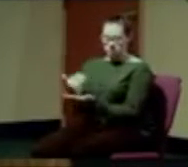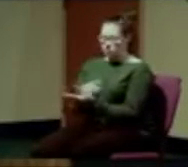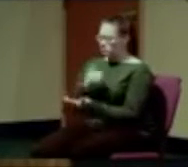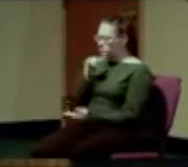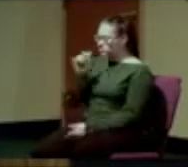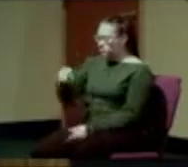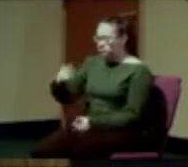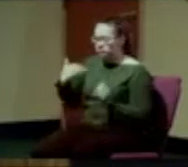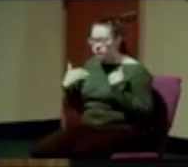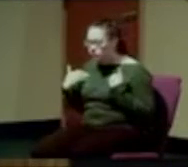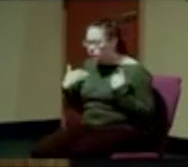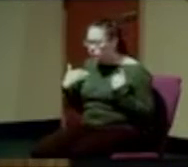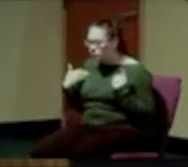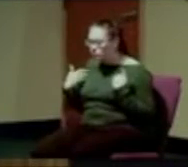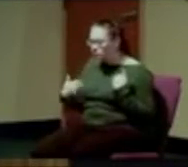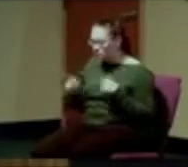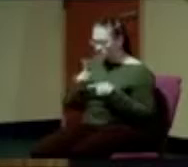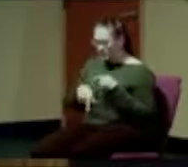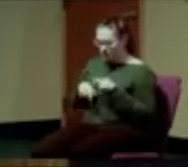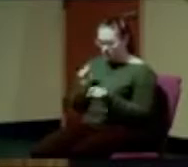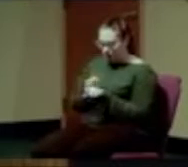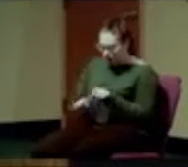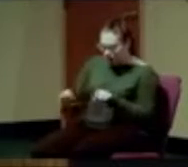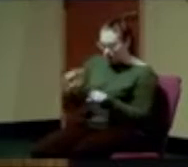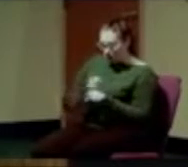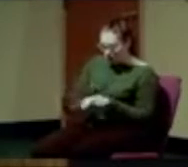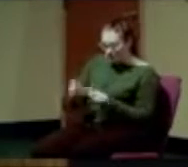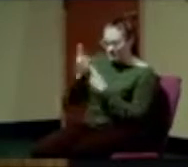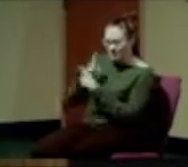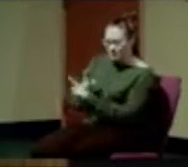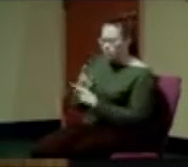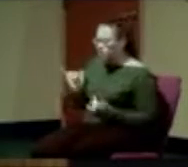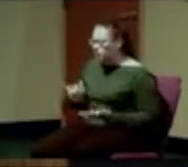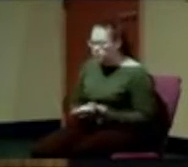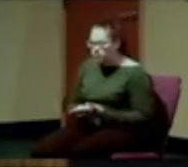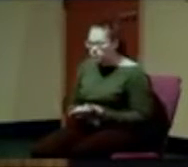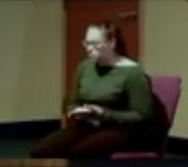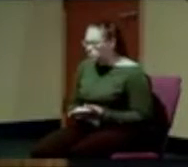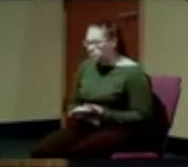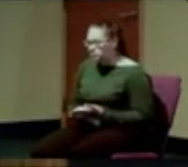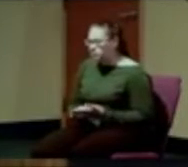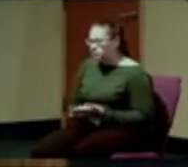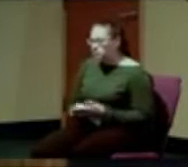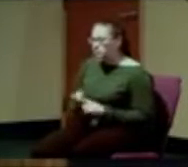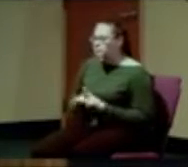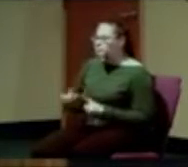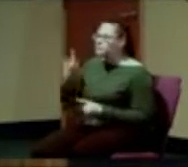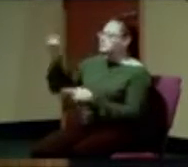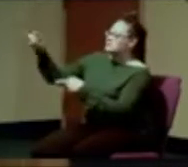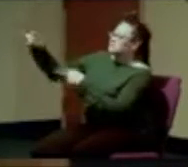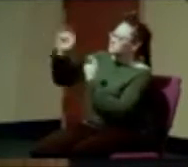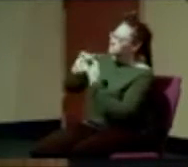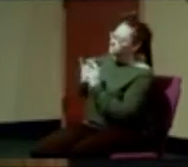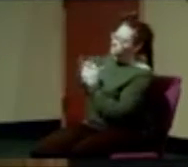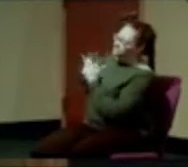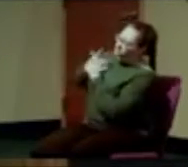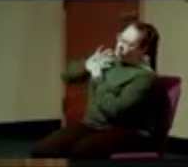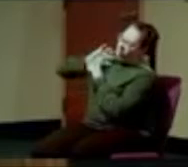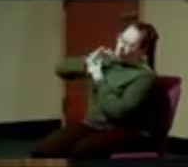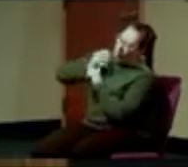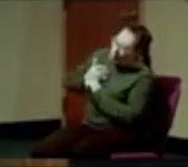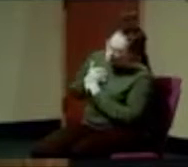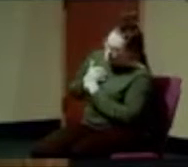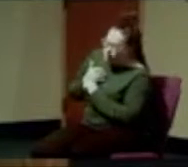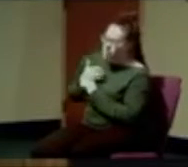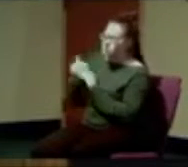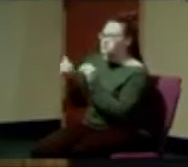no work we could do to honor that. But God clothes us with righteousness so that when he